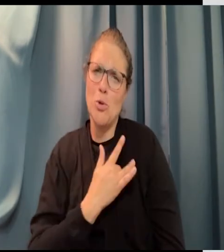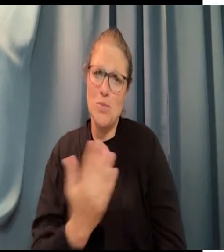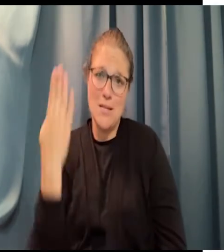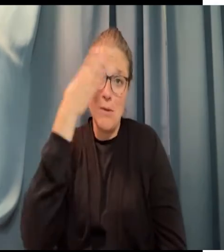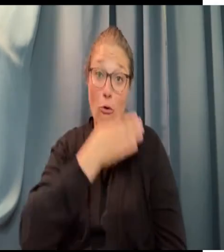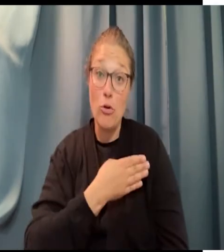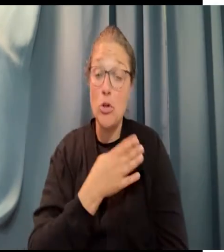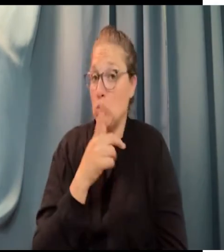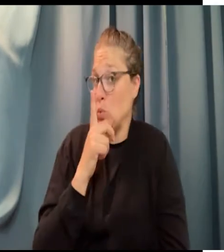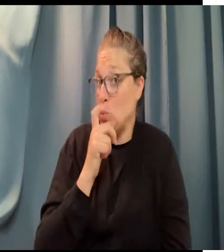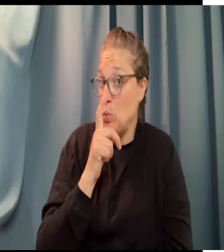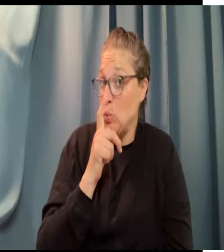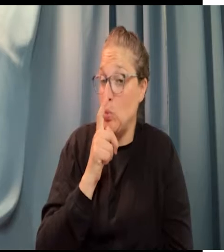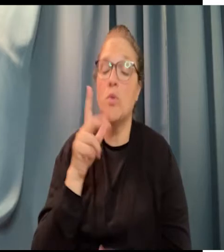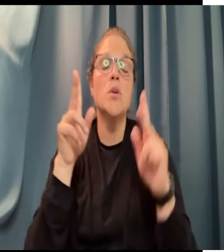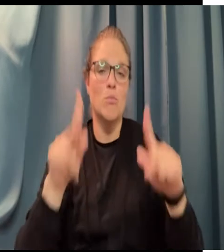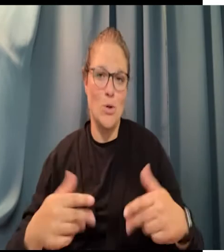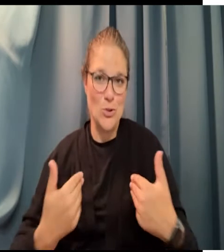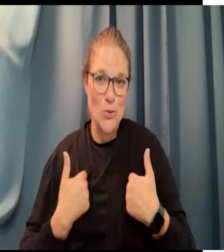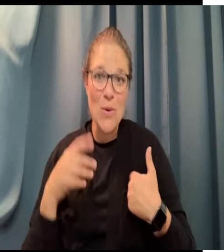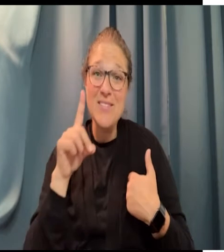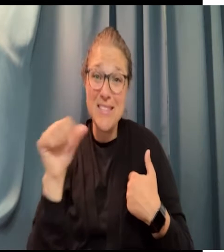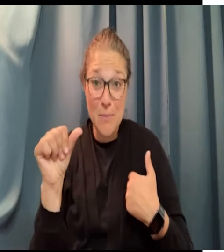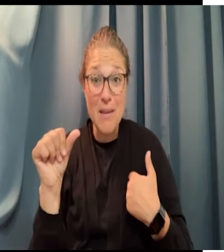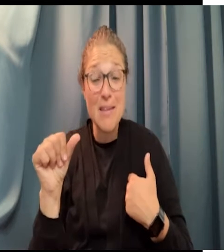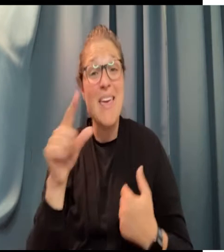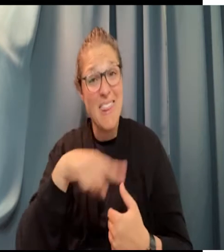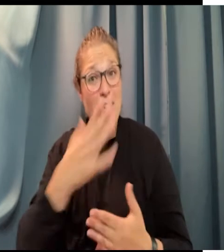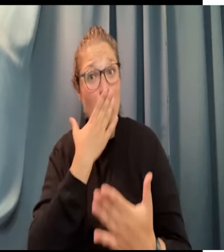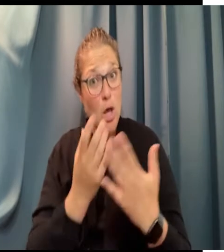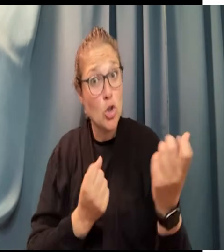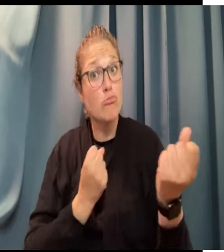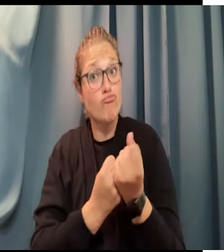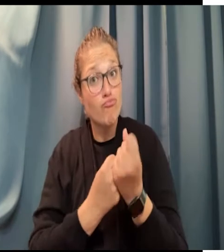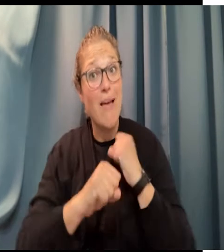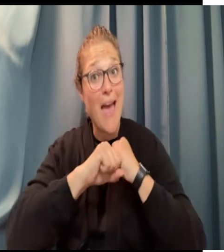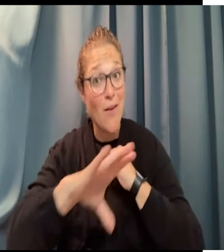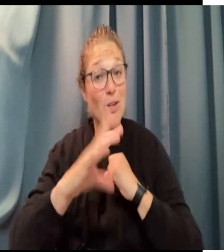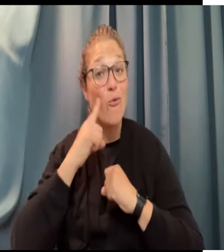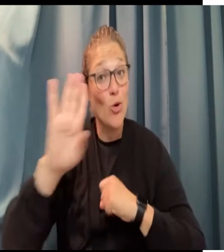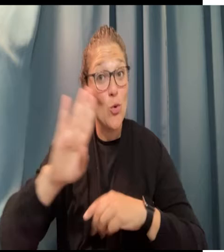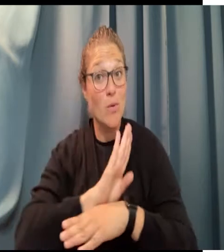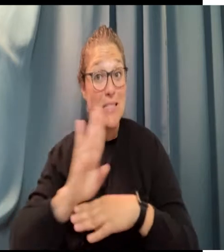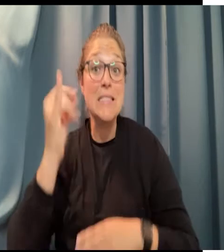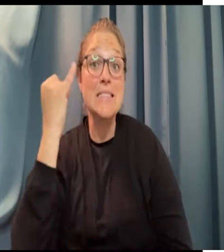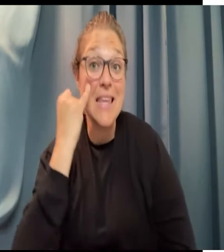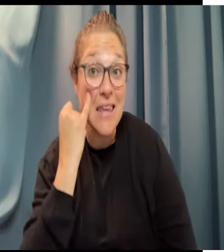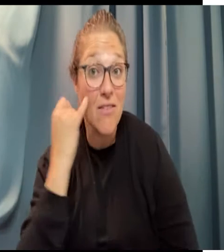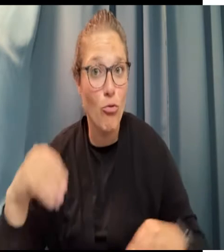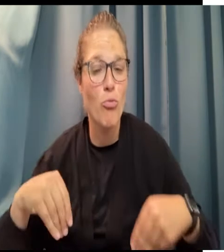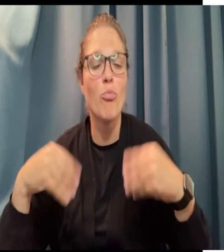overlooked: people with disabilities. They can be a powerful voice for your business when provided with good customer